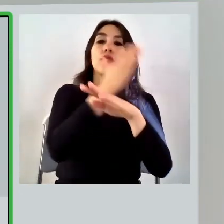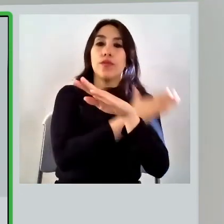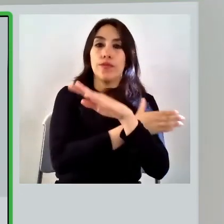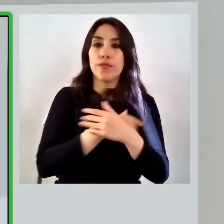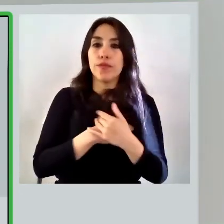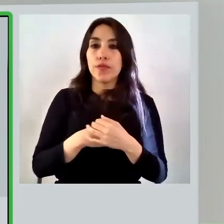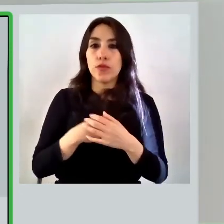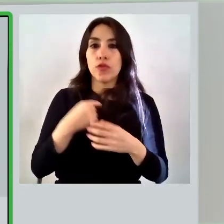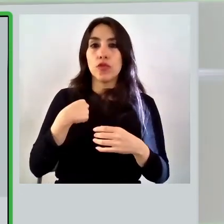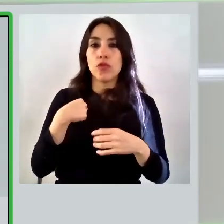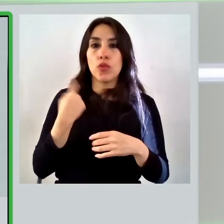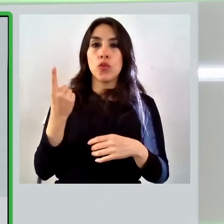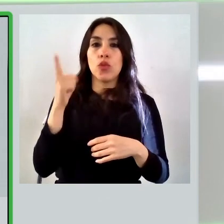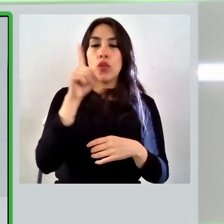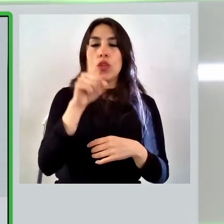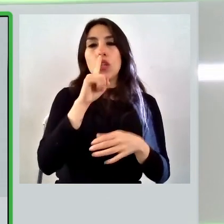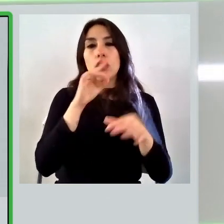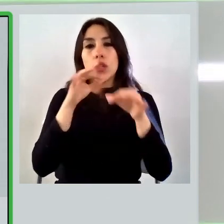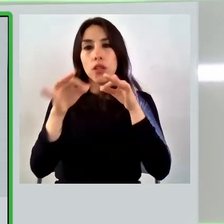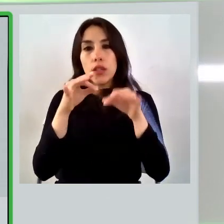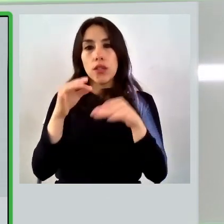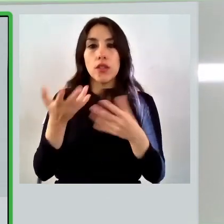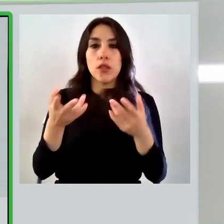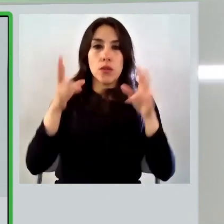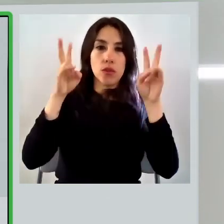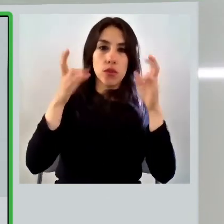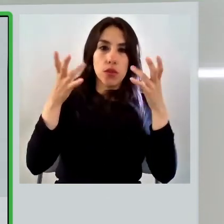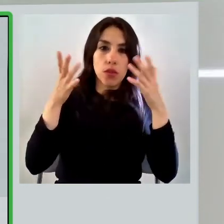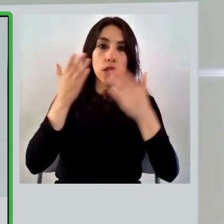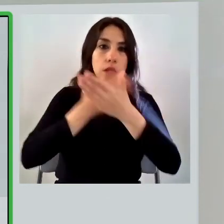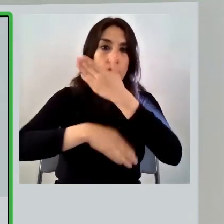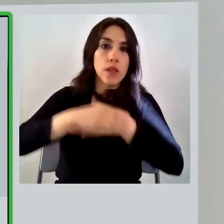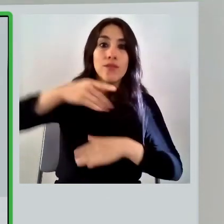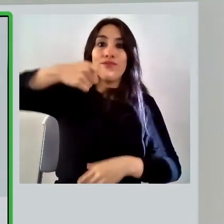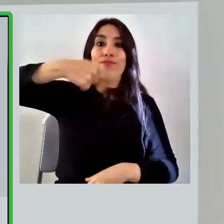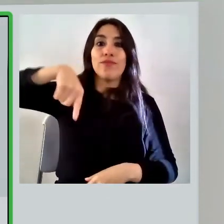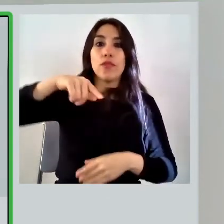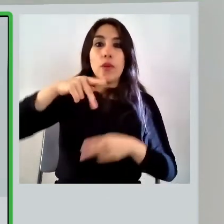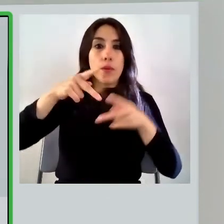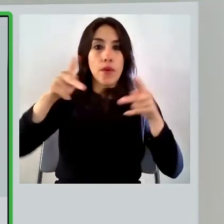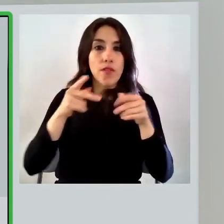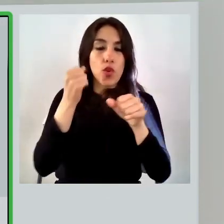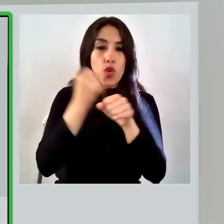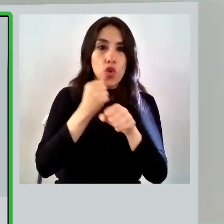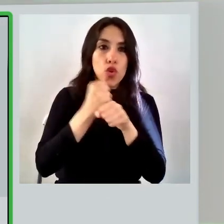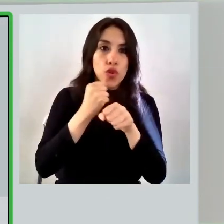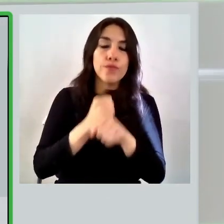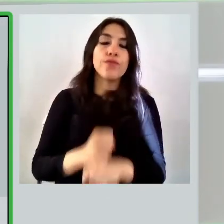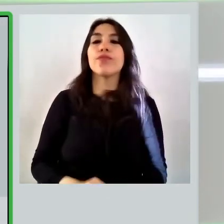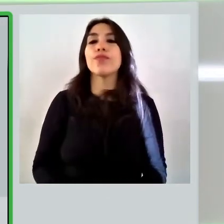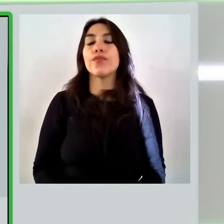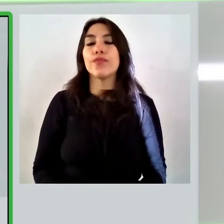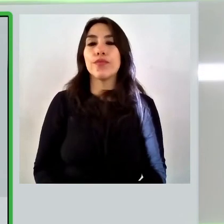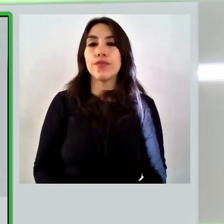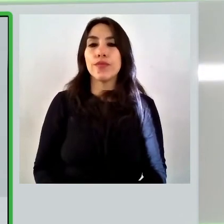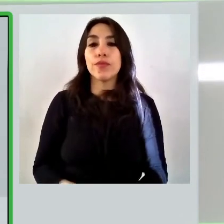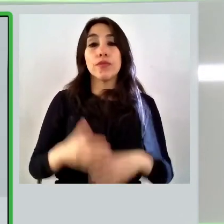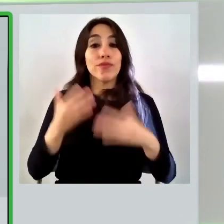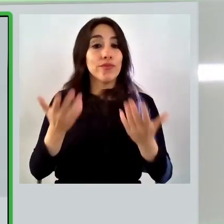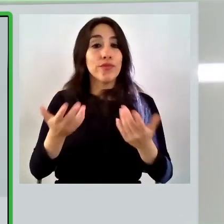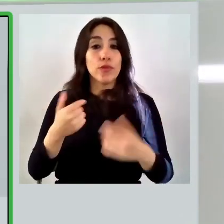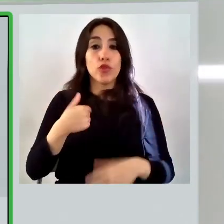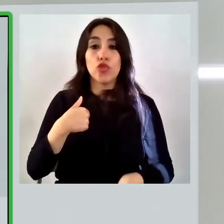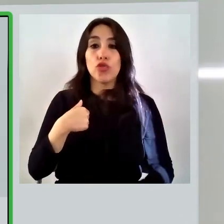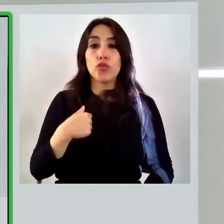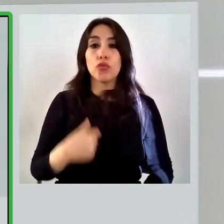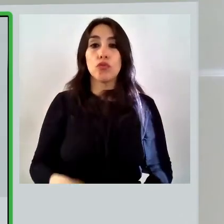the workplace. And we were meeting via conference call, so there was no way of me knowing that he was an amputee due to